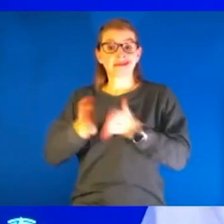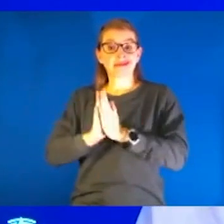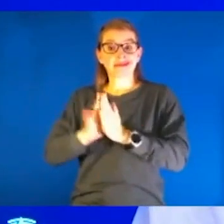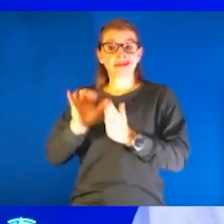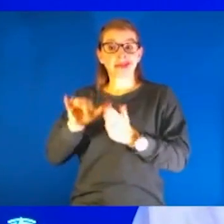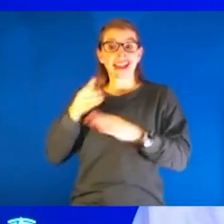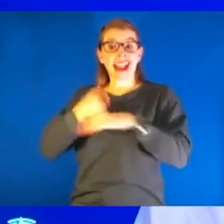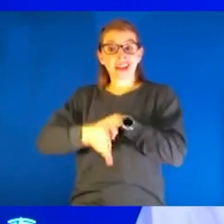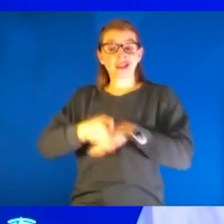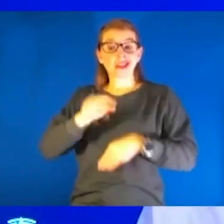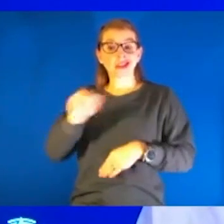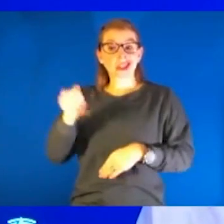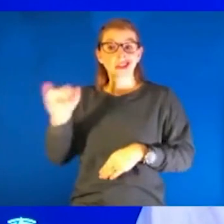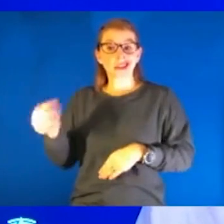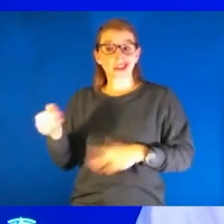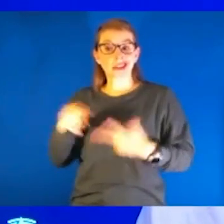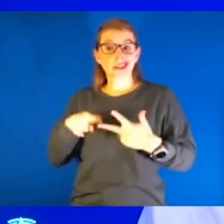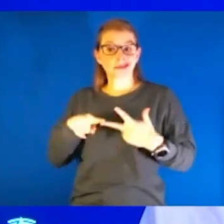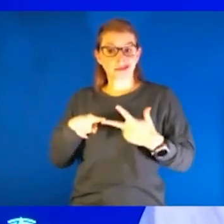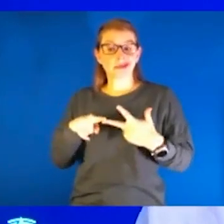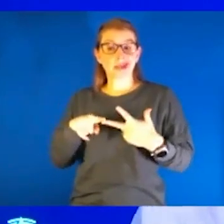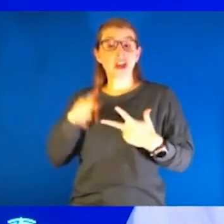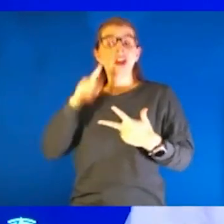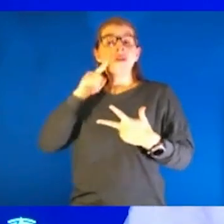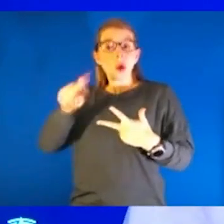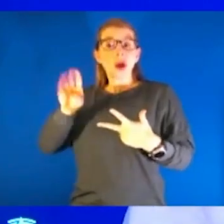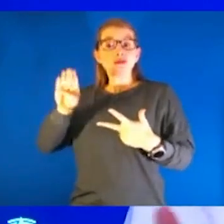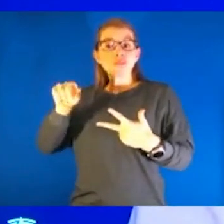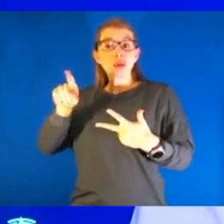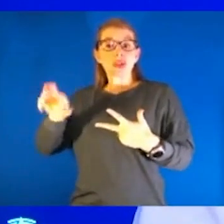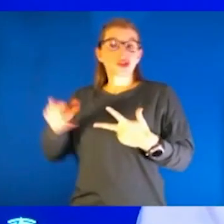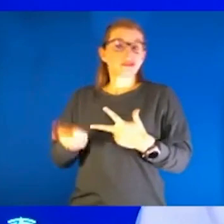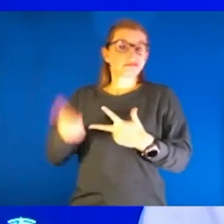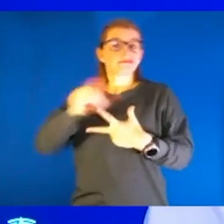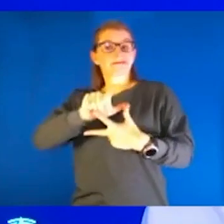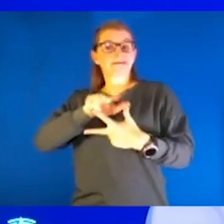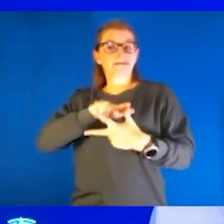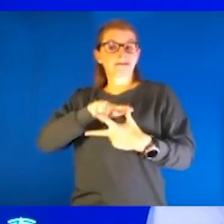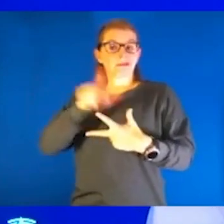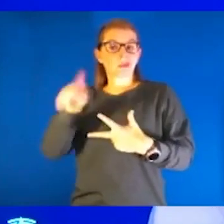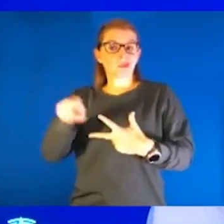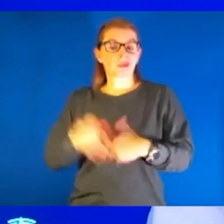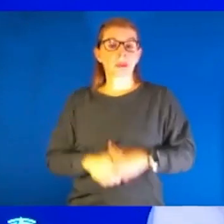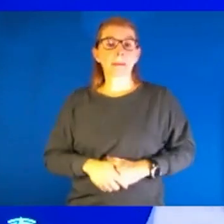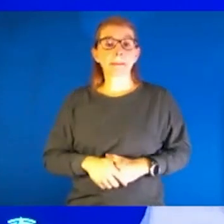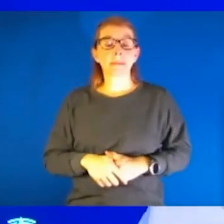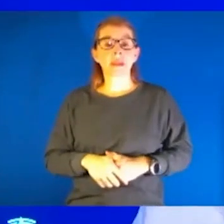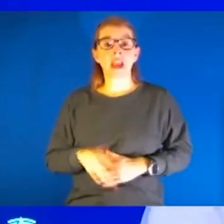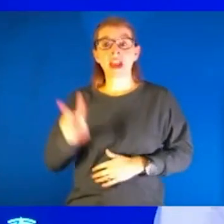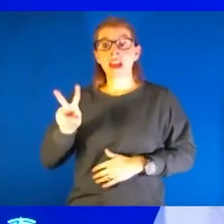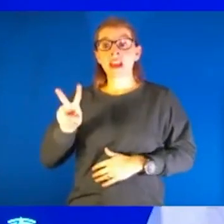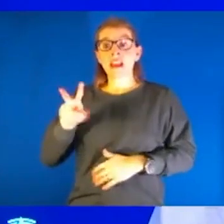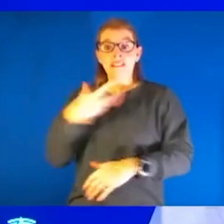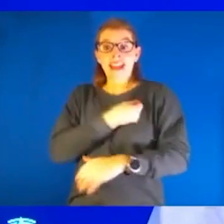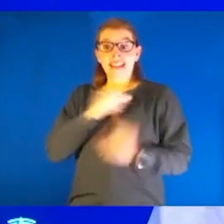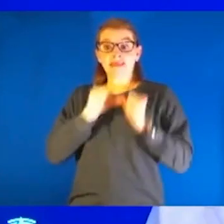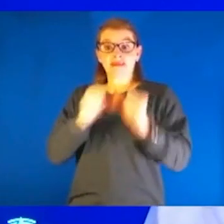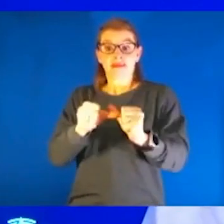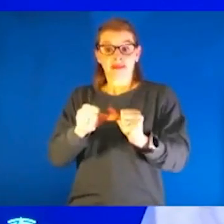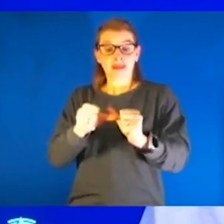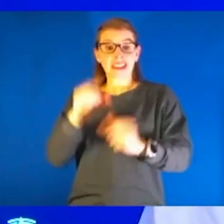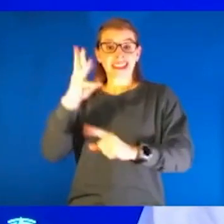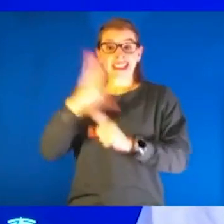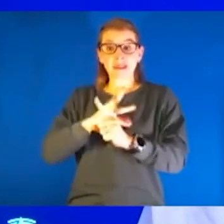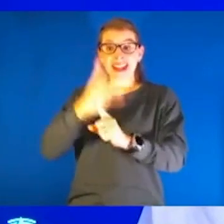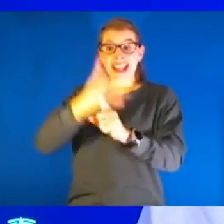boost. But we know that all of the vaccines continue, even 6 or 8 months out, continue to